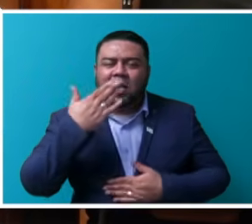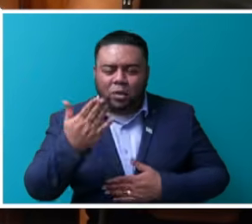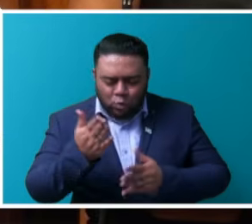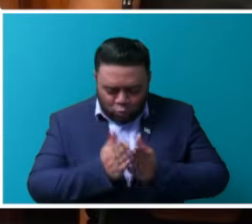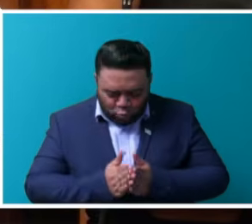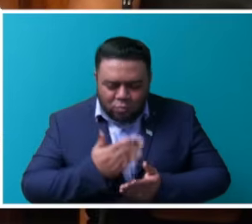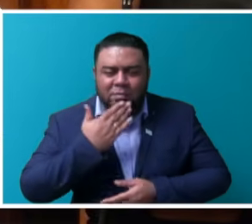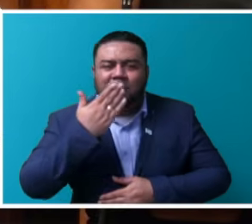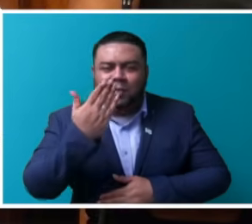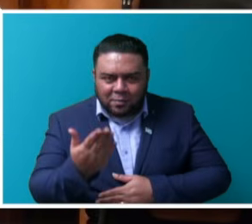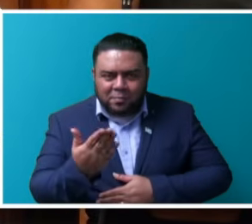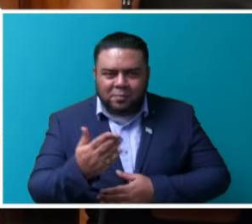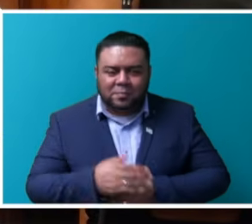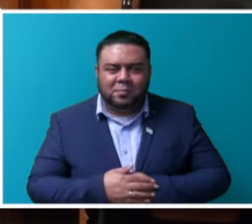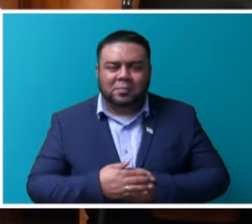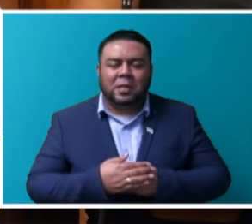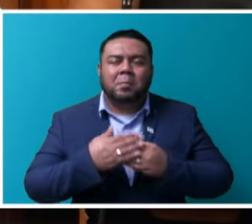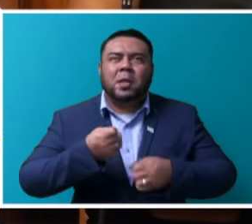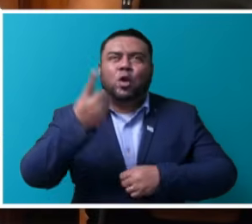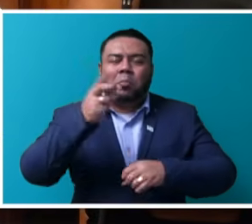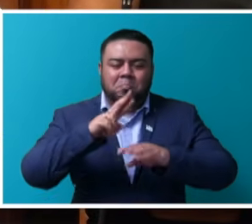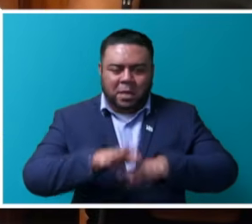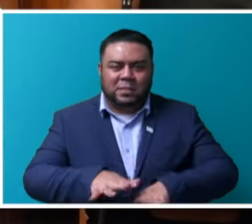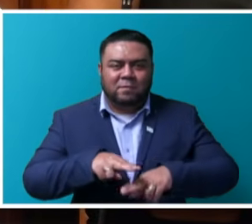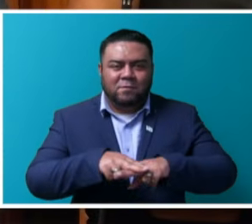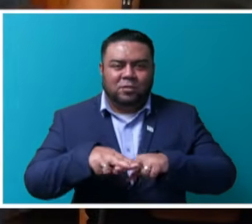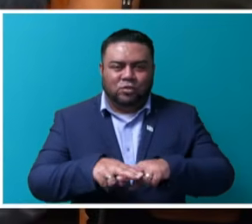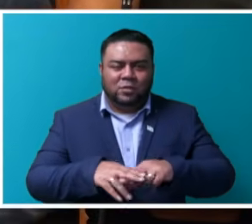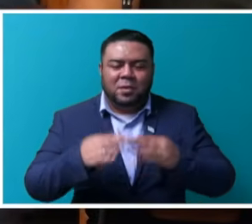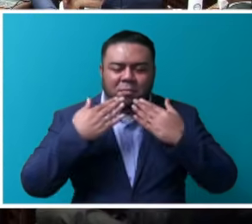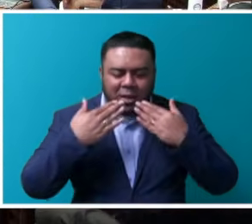Dhanyawad, and may God bless Fiji. Nakawakelebu.